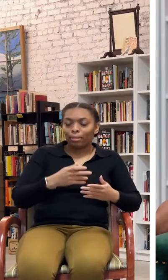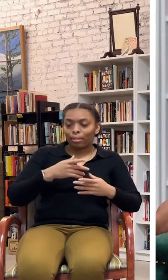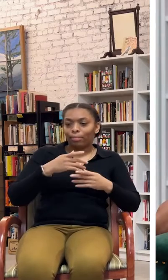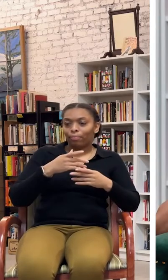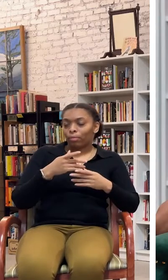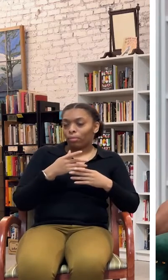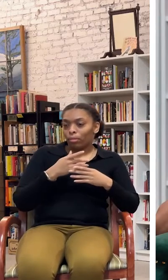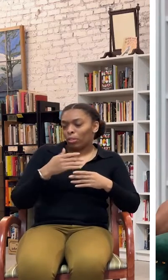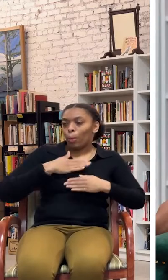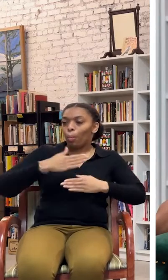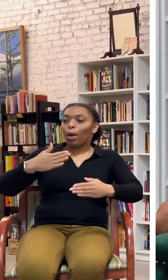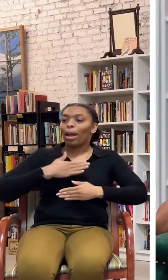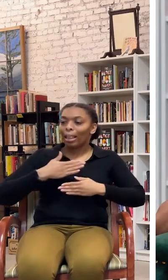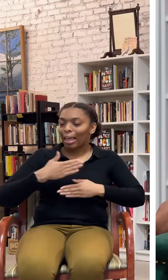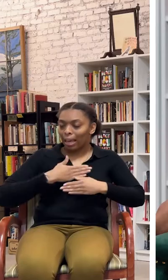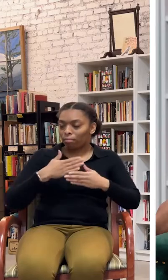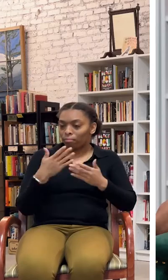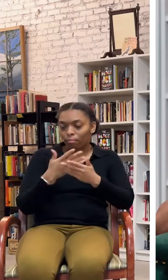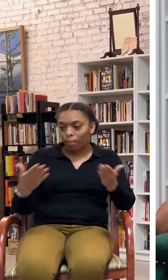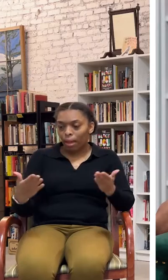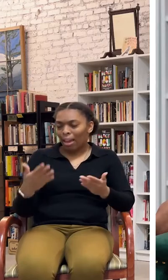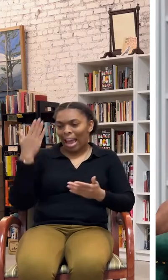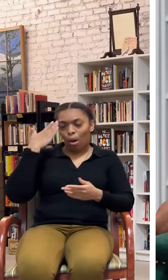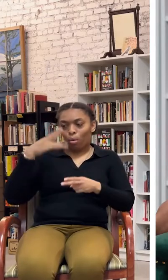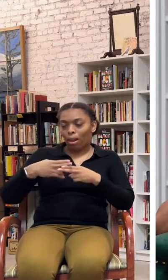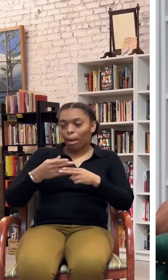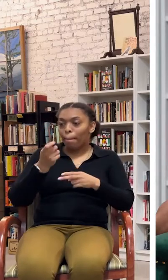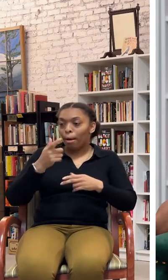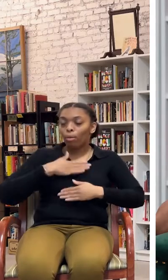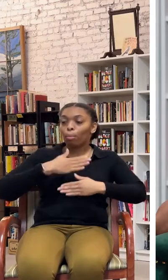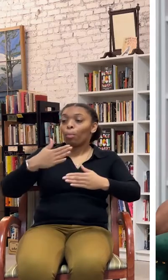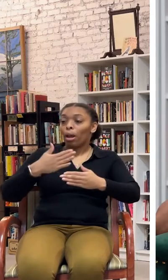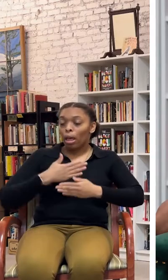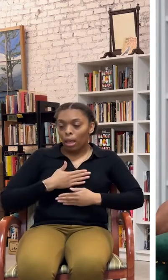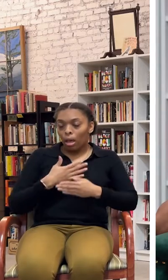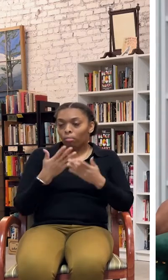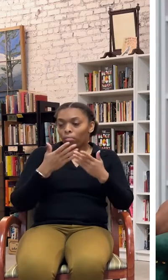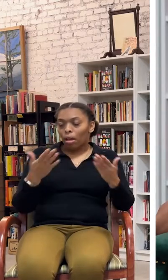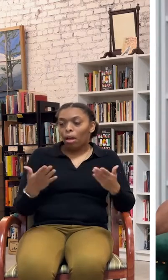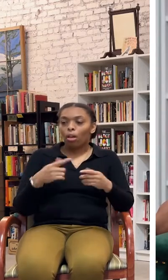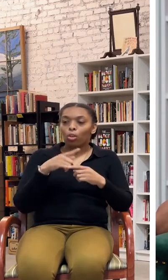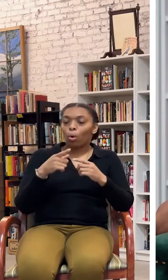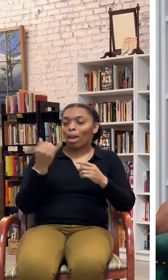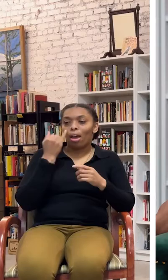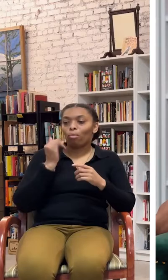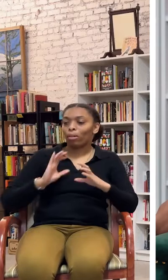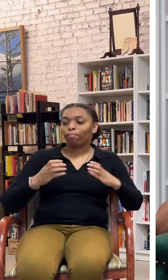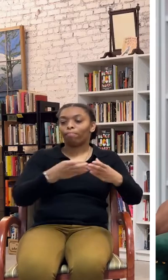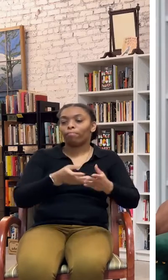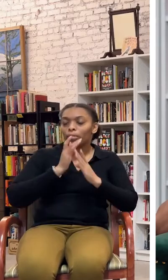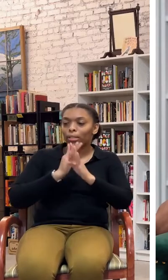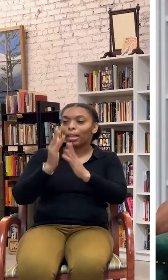breathing technique. I don't know what it's called, but there's a breathing technique that when the song, like let's say the group, we were all singing, there's